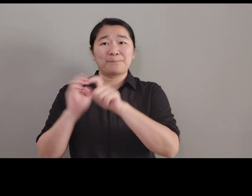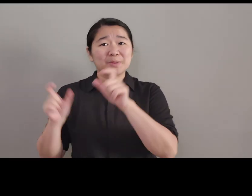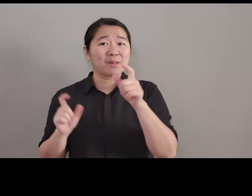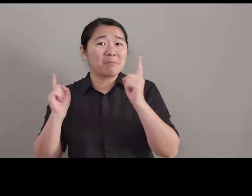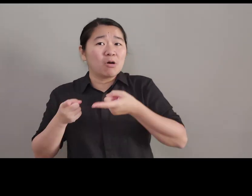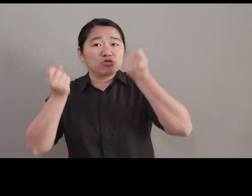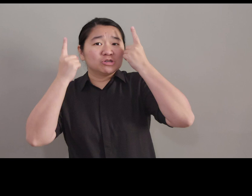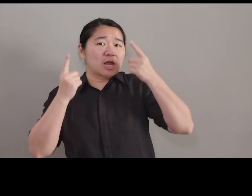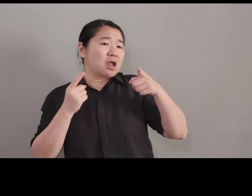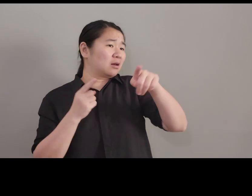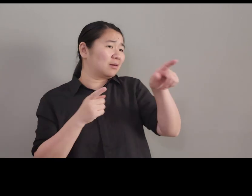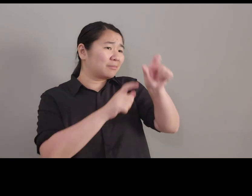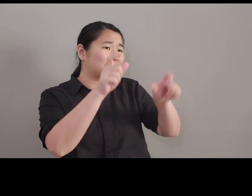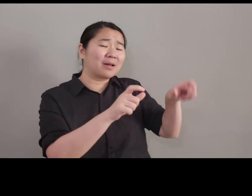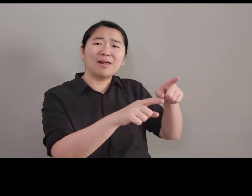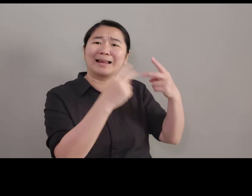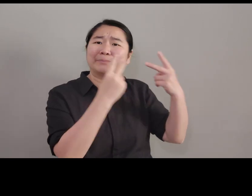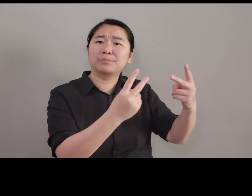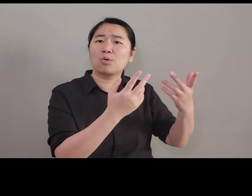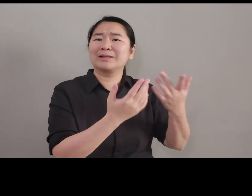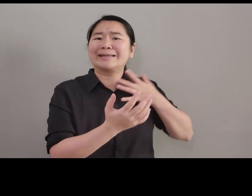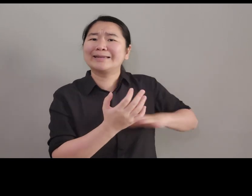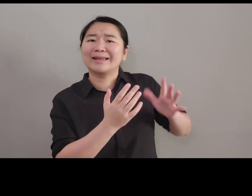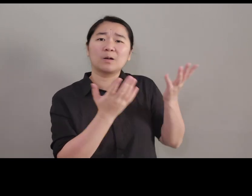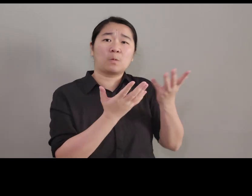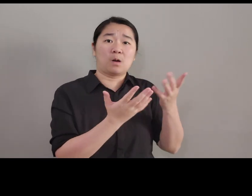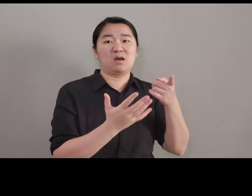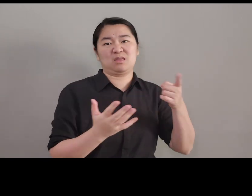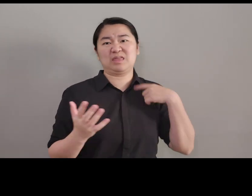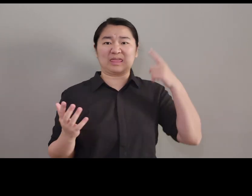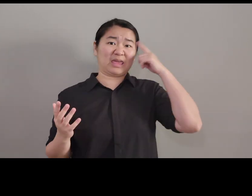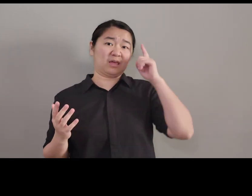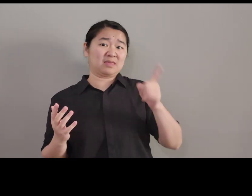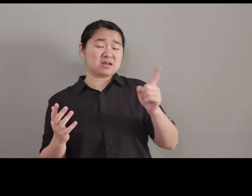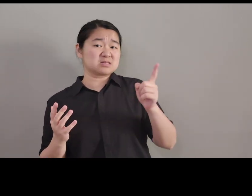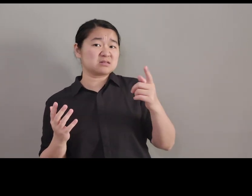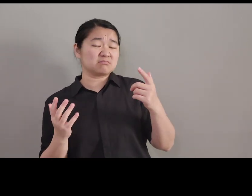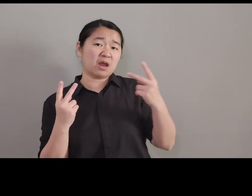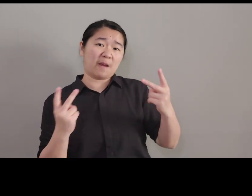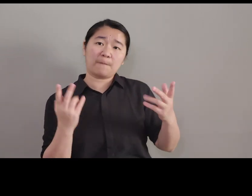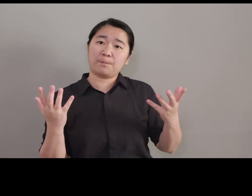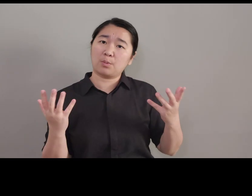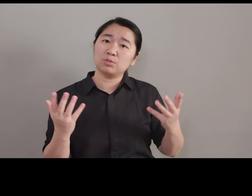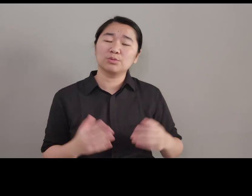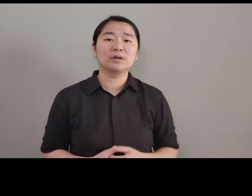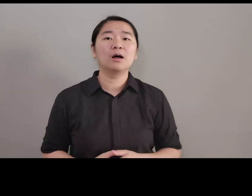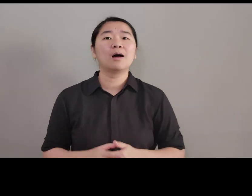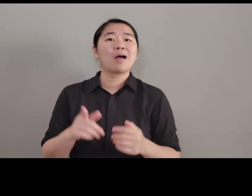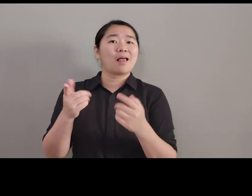I don't think things will move. Otherwise, it remains this small group of people